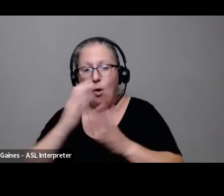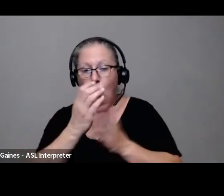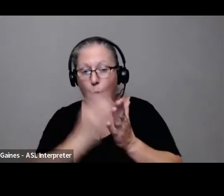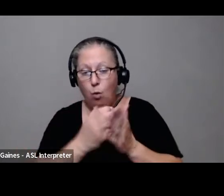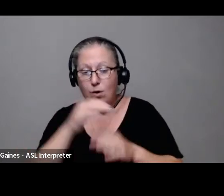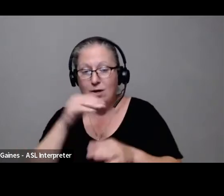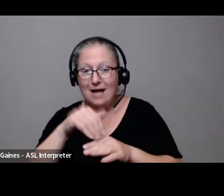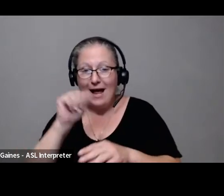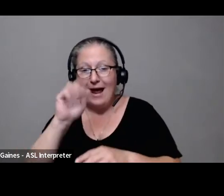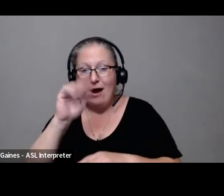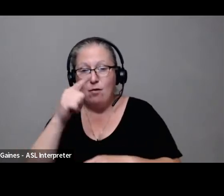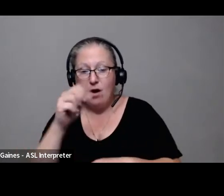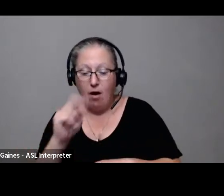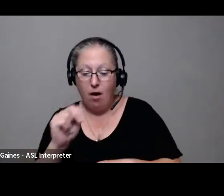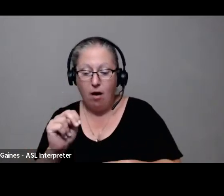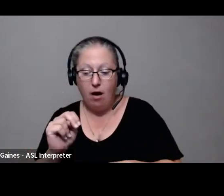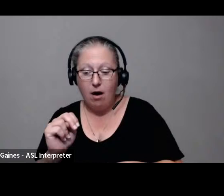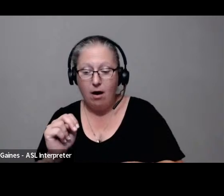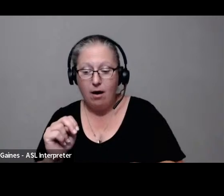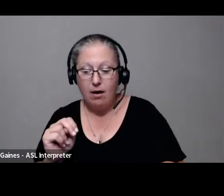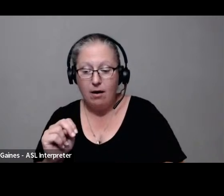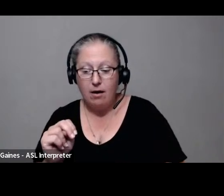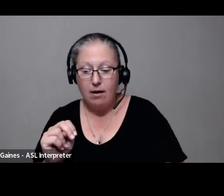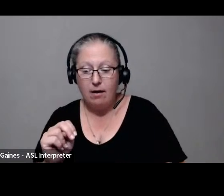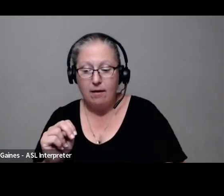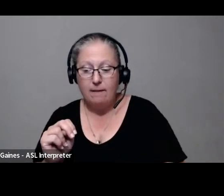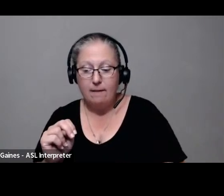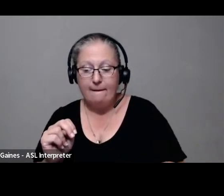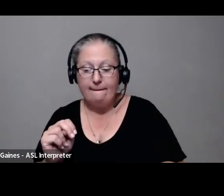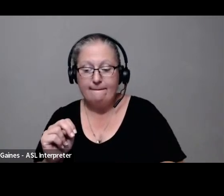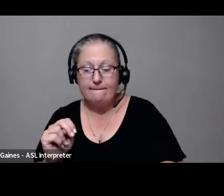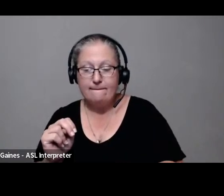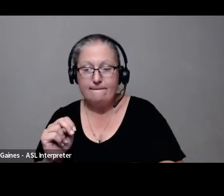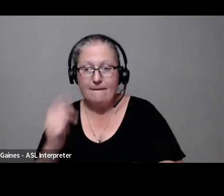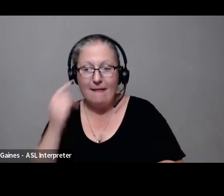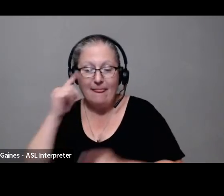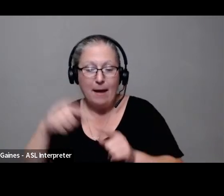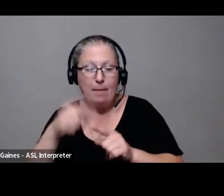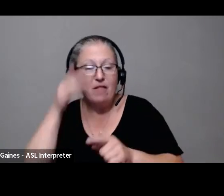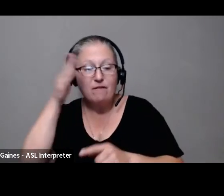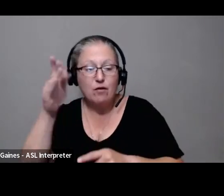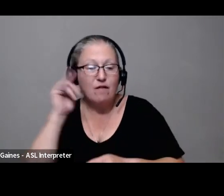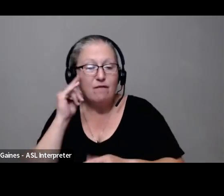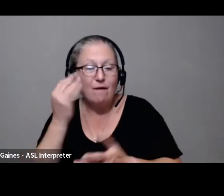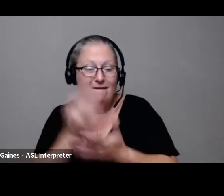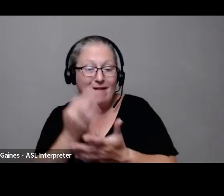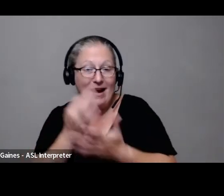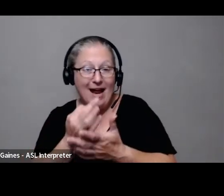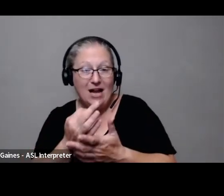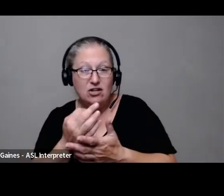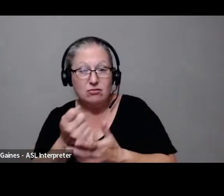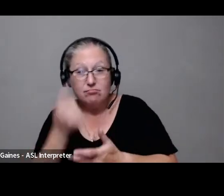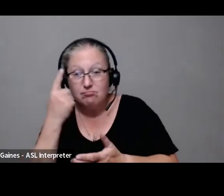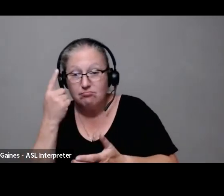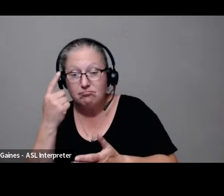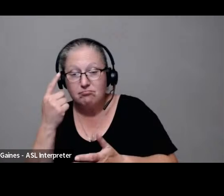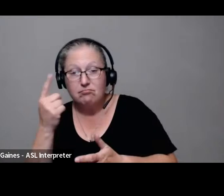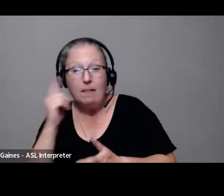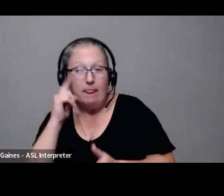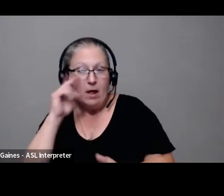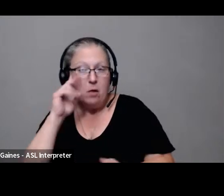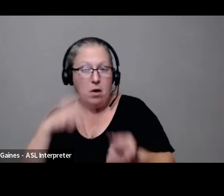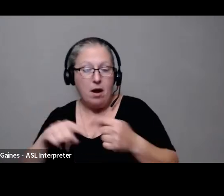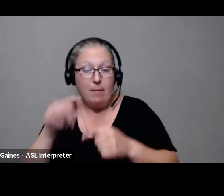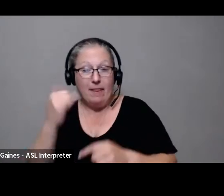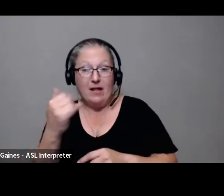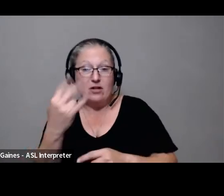at Aragon. Partly in thinking about the future of financial literacy that we think is coming to us. So yeah, these are two